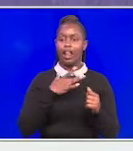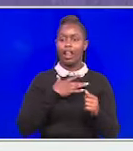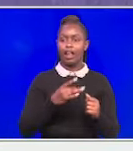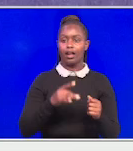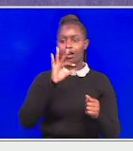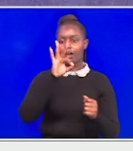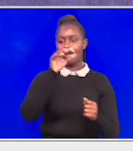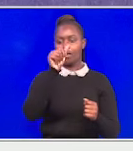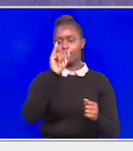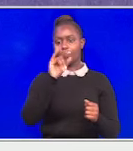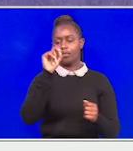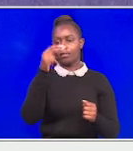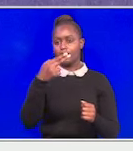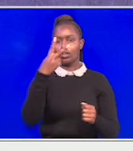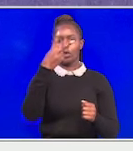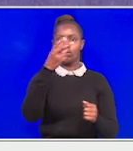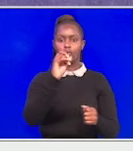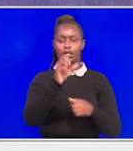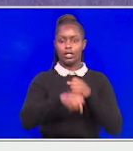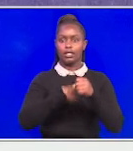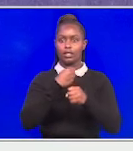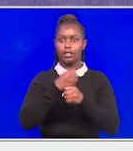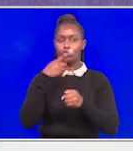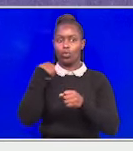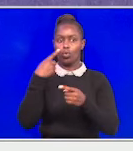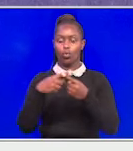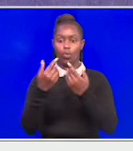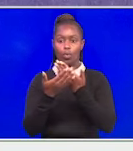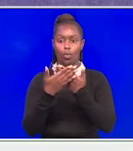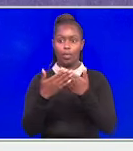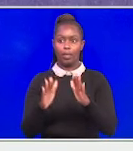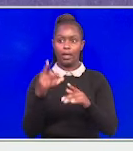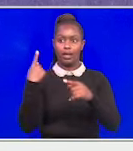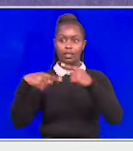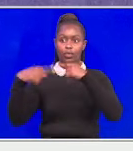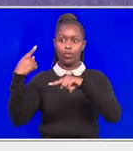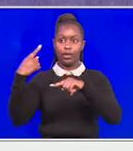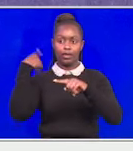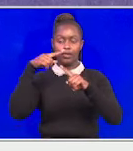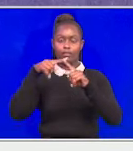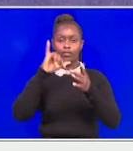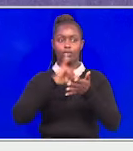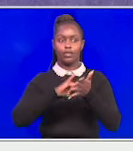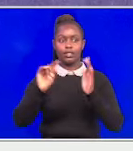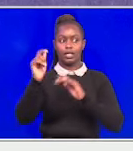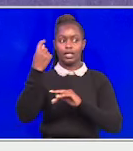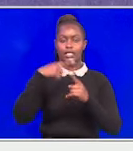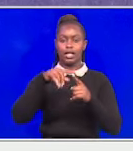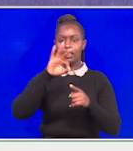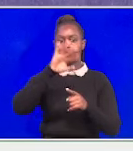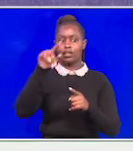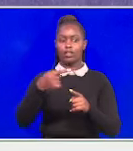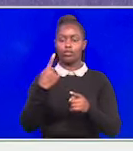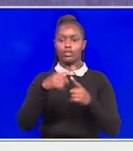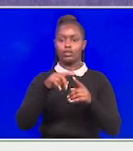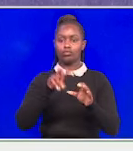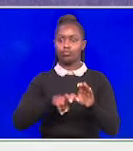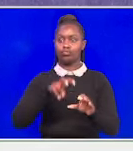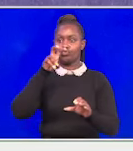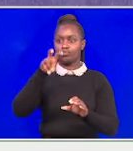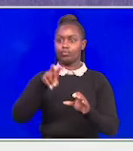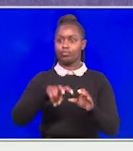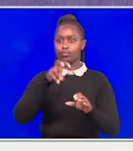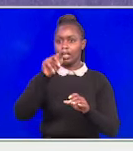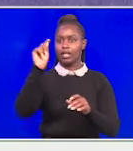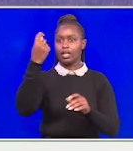the 20-year-old who opened the bronze medal tally for Kenya after finishing third in 3,000 meters steeplechase. Kenyans had an